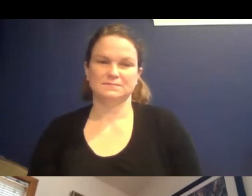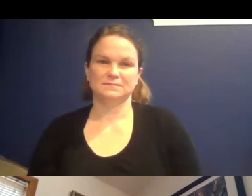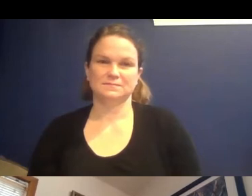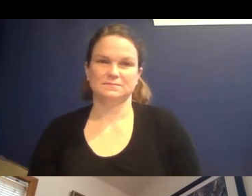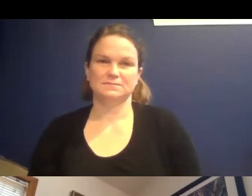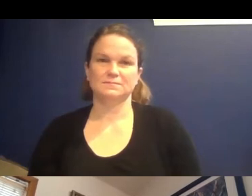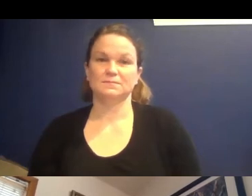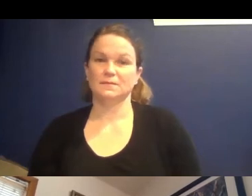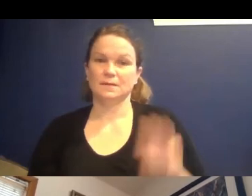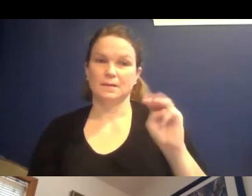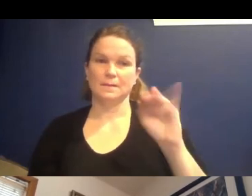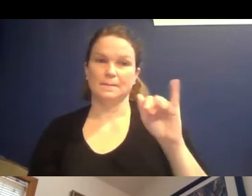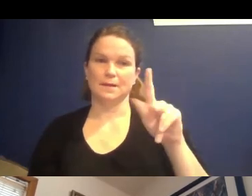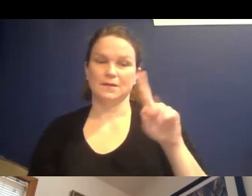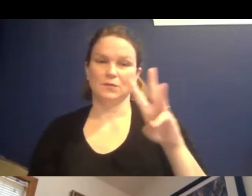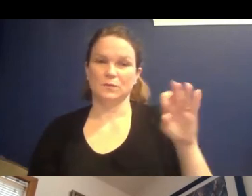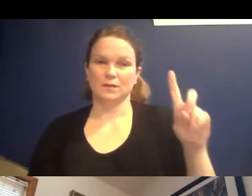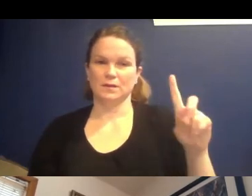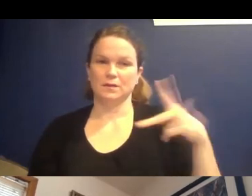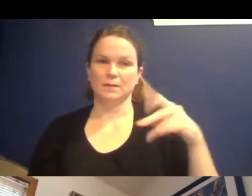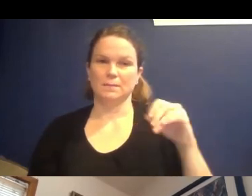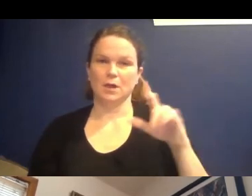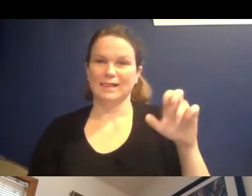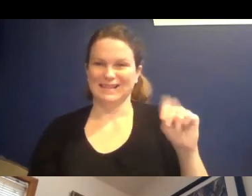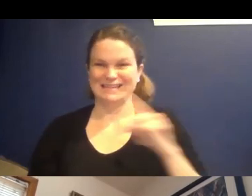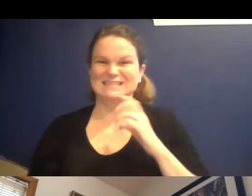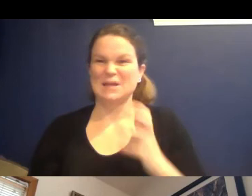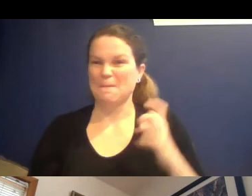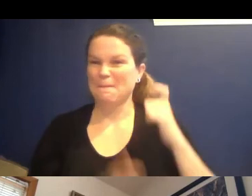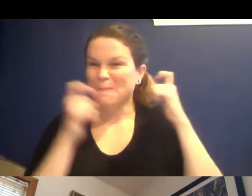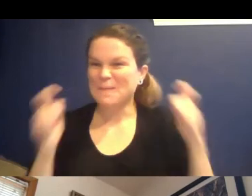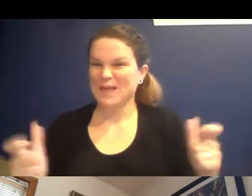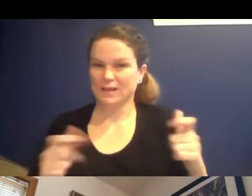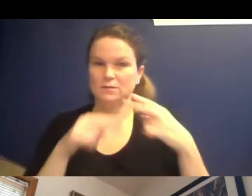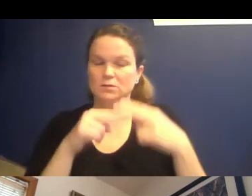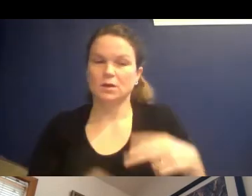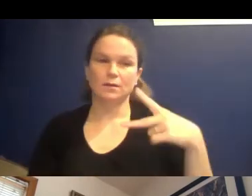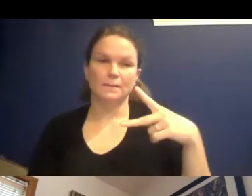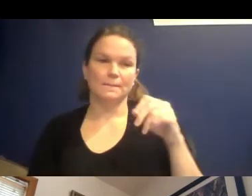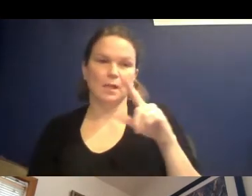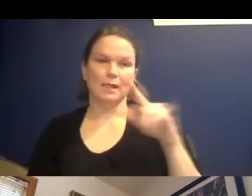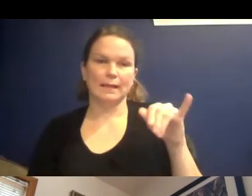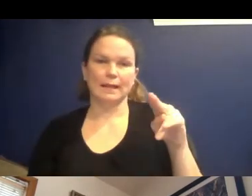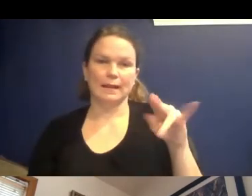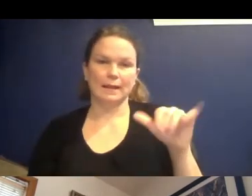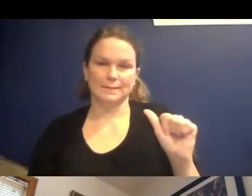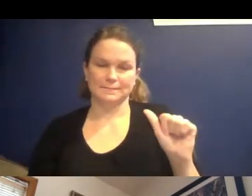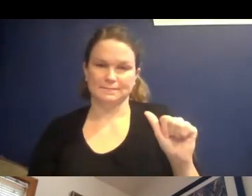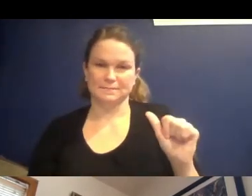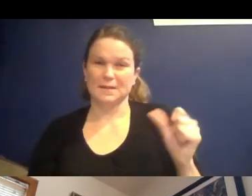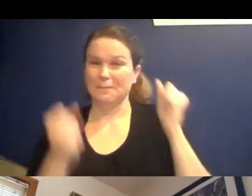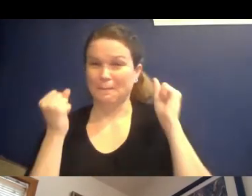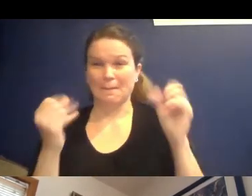Milkweed pollen is big. It's called pollinia. And not just any insect can pollinate the